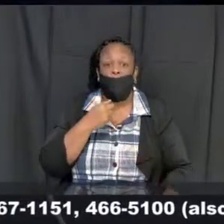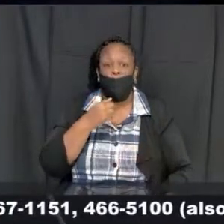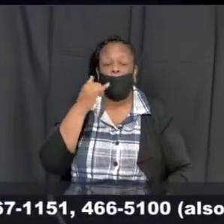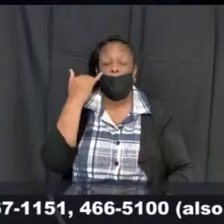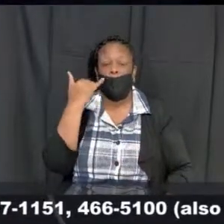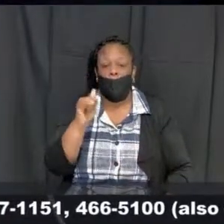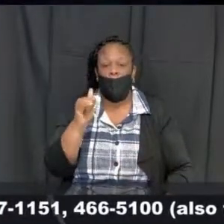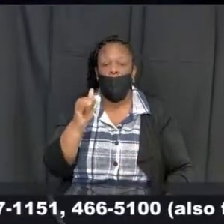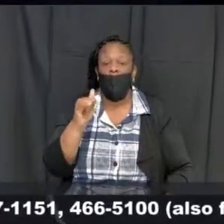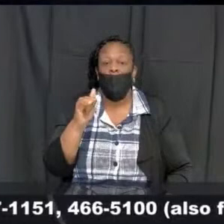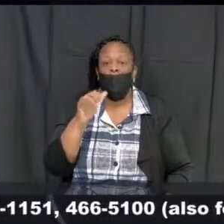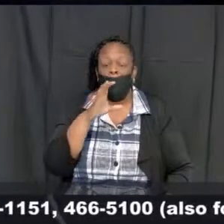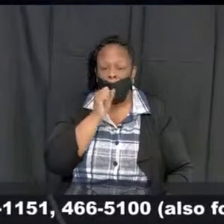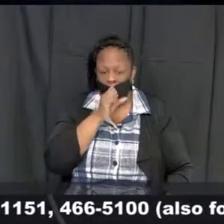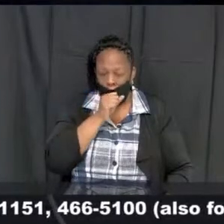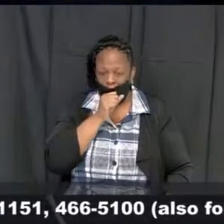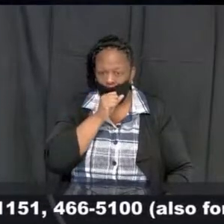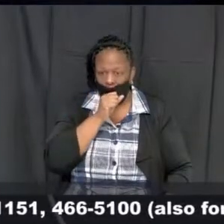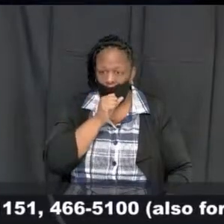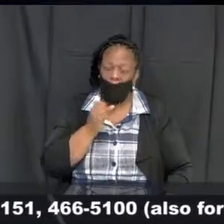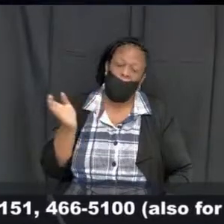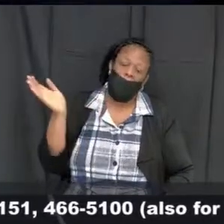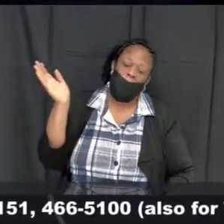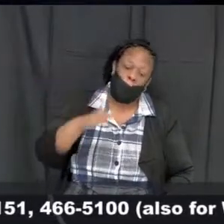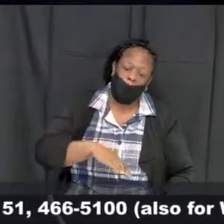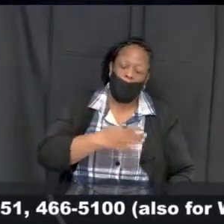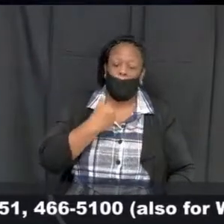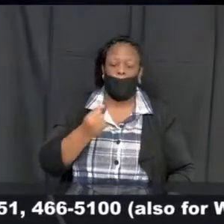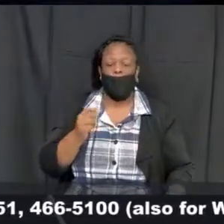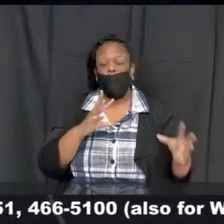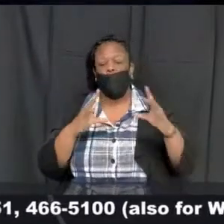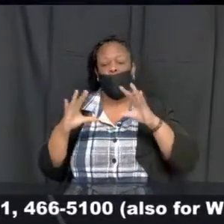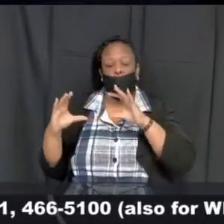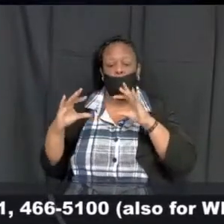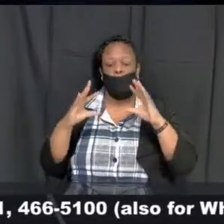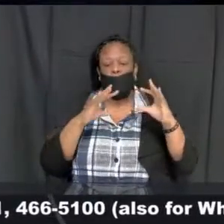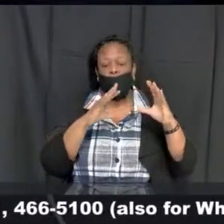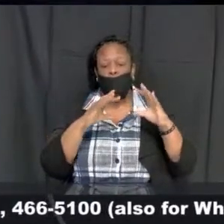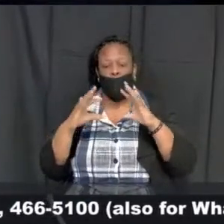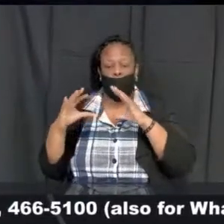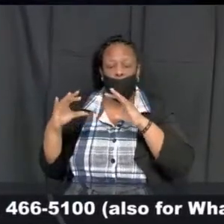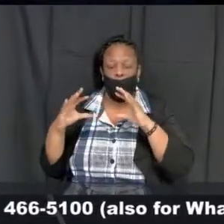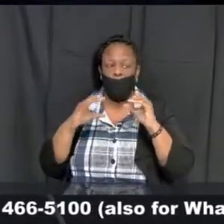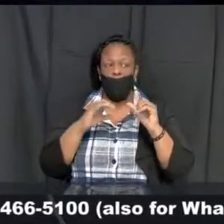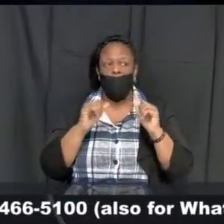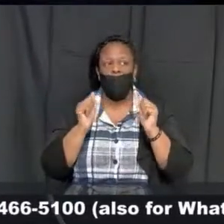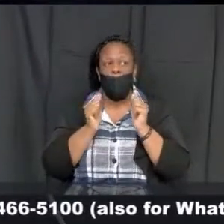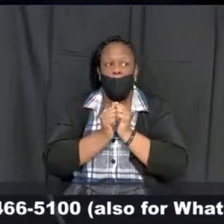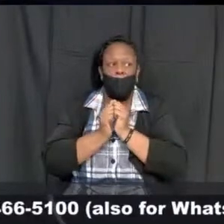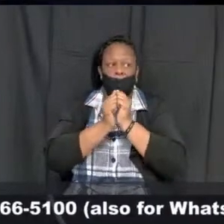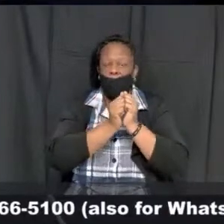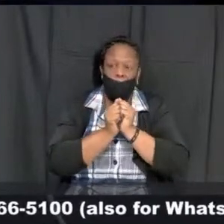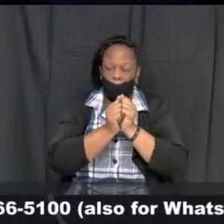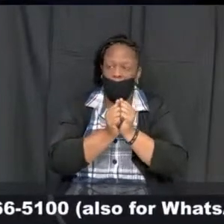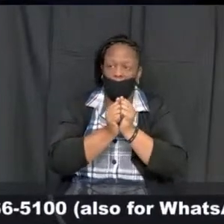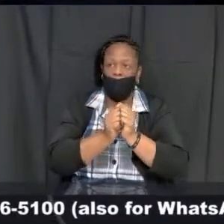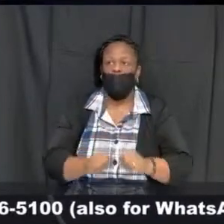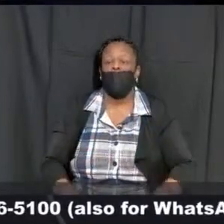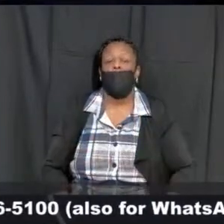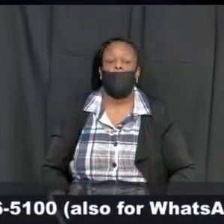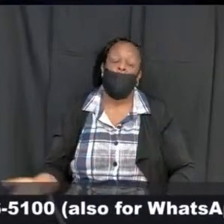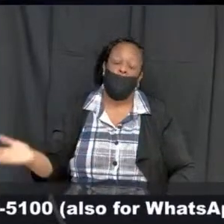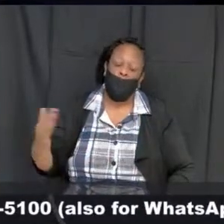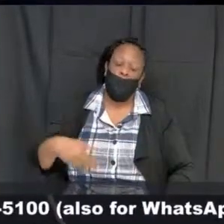that next week we can have a fruitful discussion on the way forward, because we have been consulting with a number